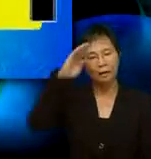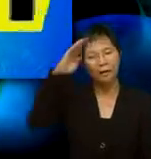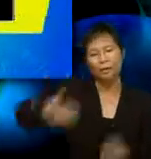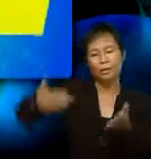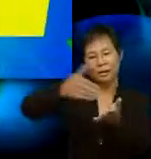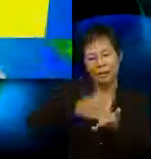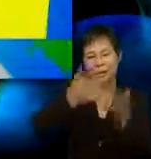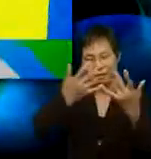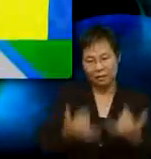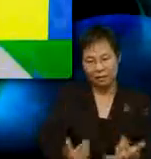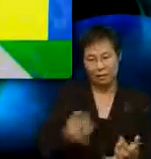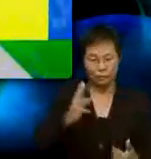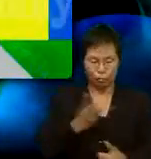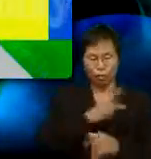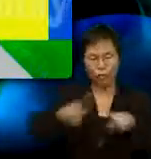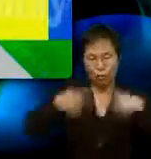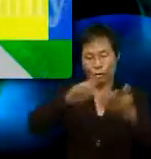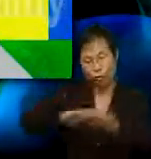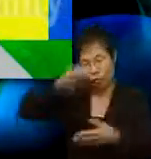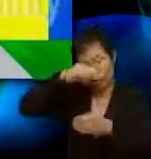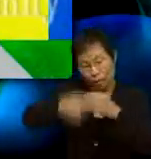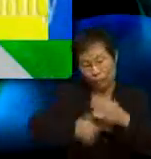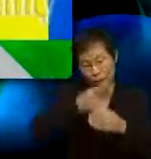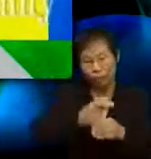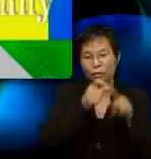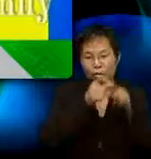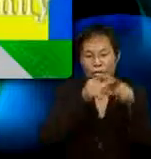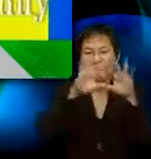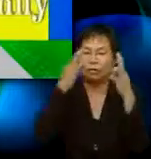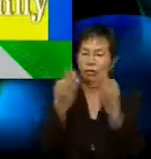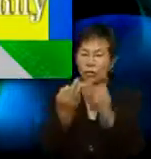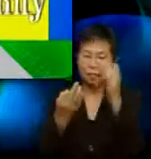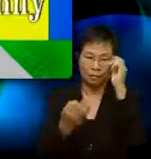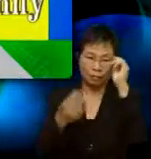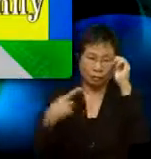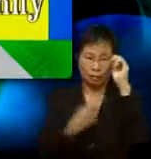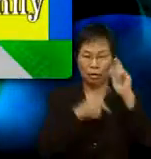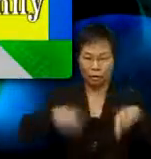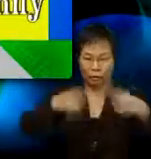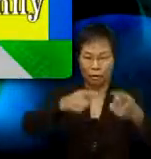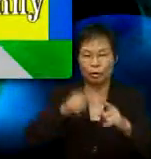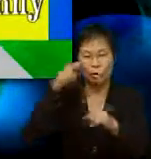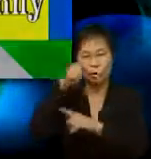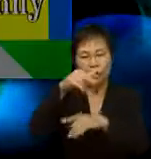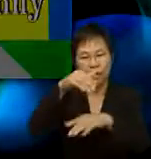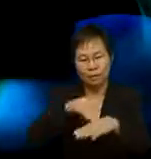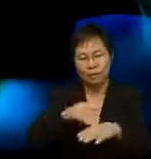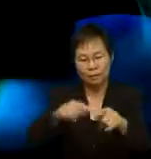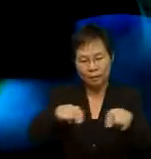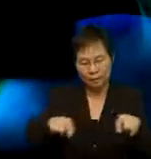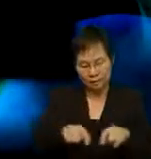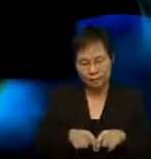Again. Now we are going to learn about a word family. We are going to look at